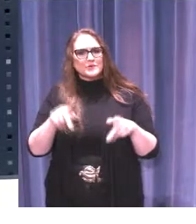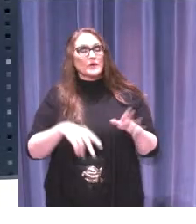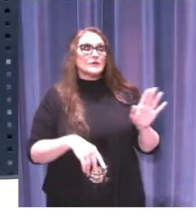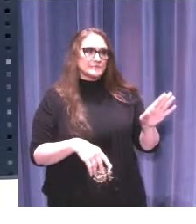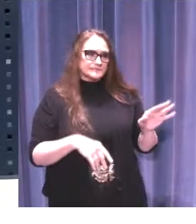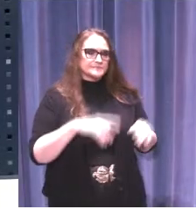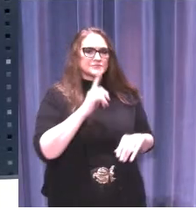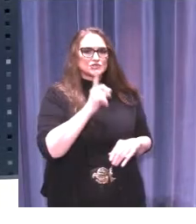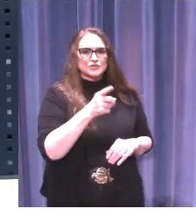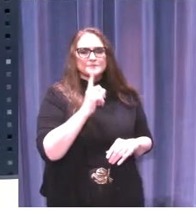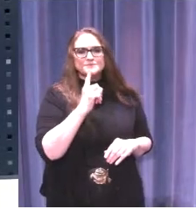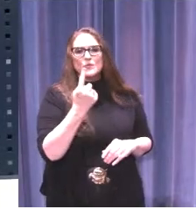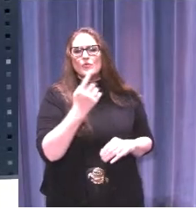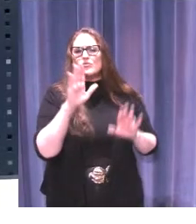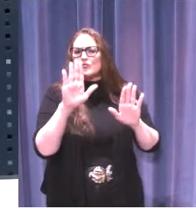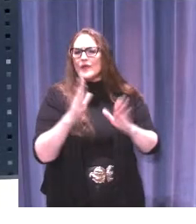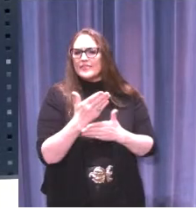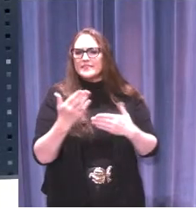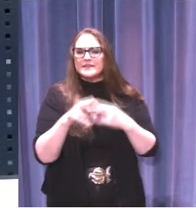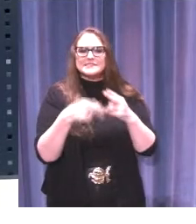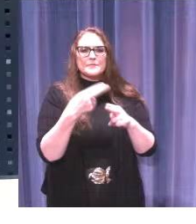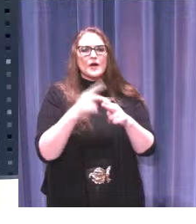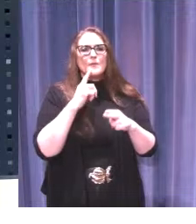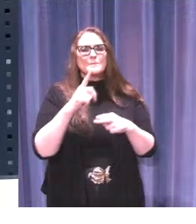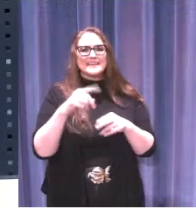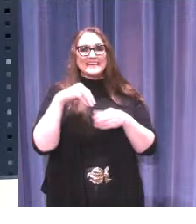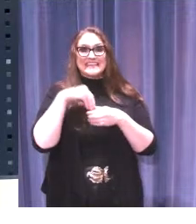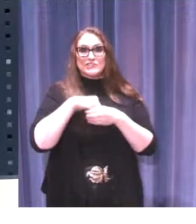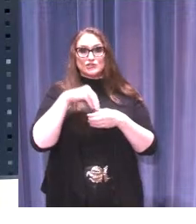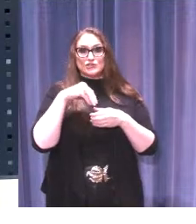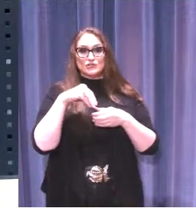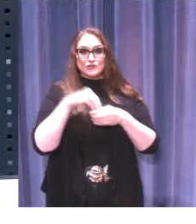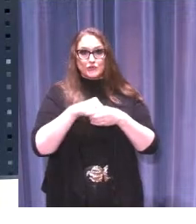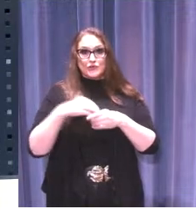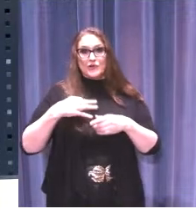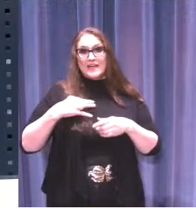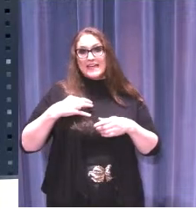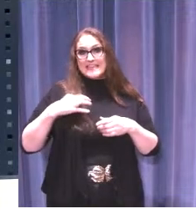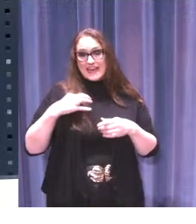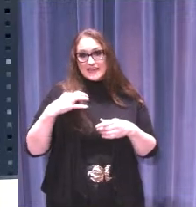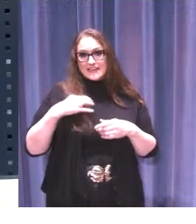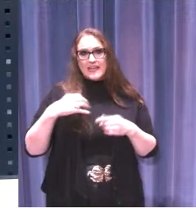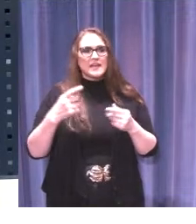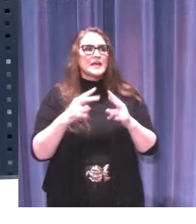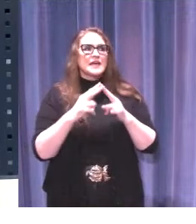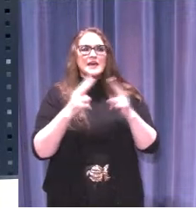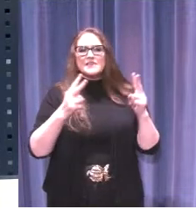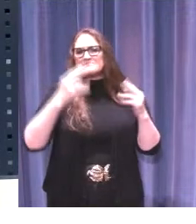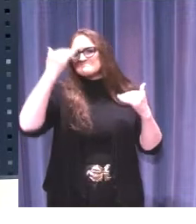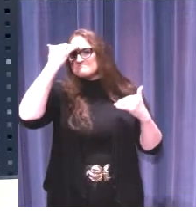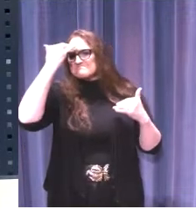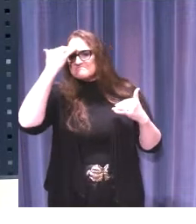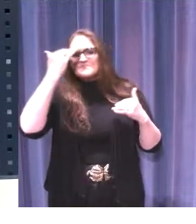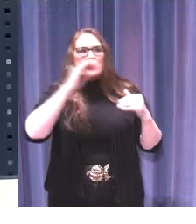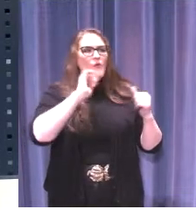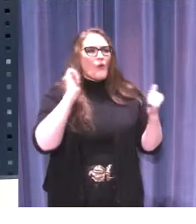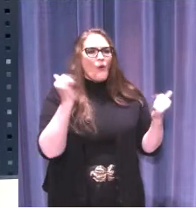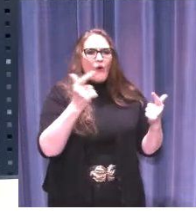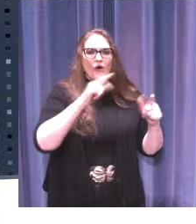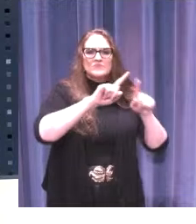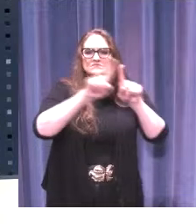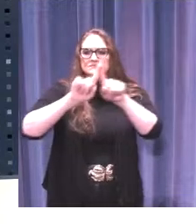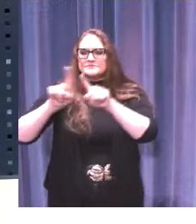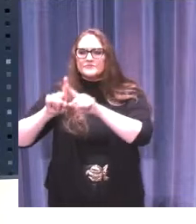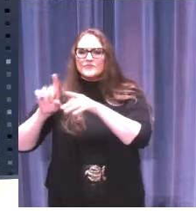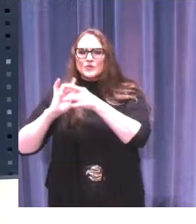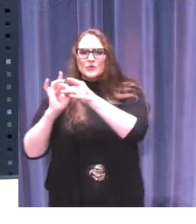again, one of the great things about being an internal candidate is I'm very aware of all the relationships that we have with our